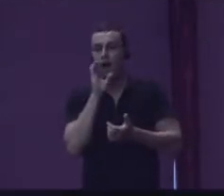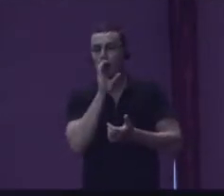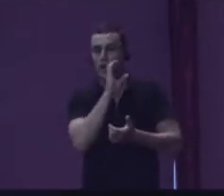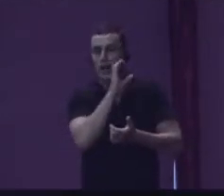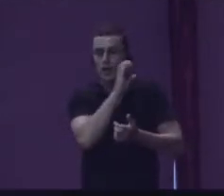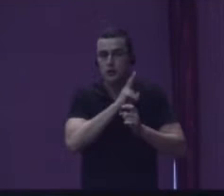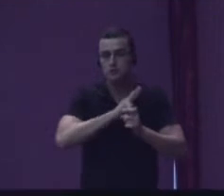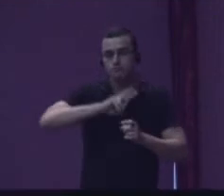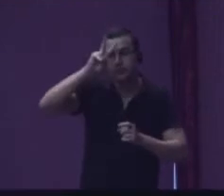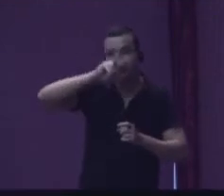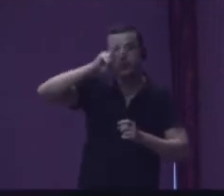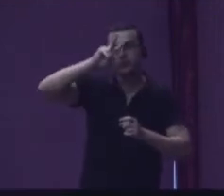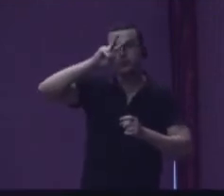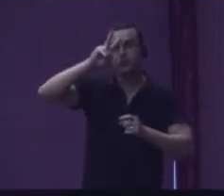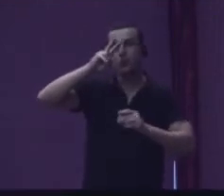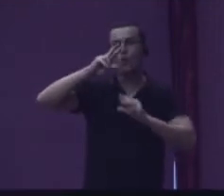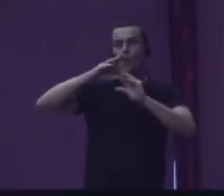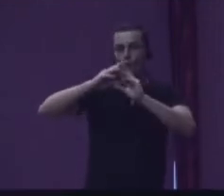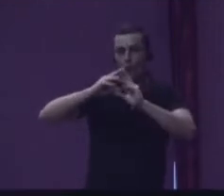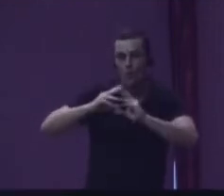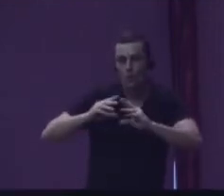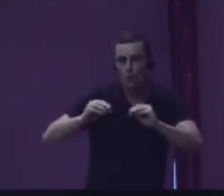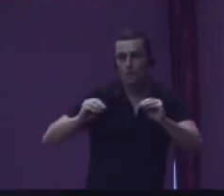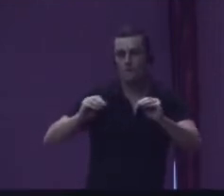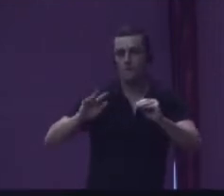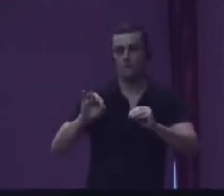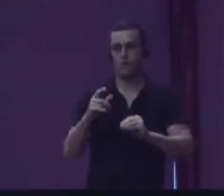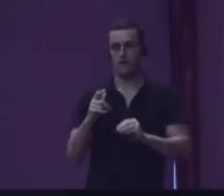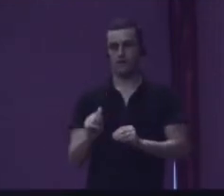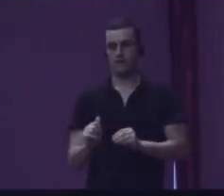her. And so it's dangerous.